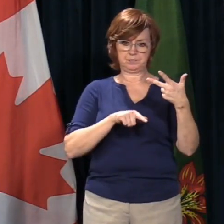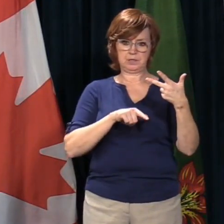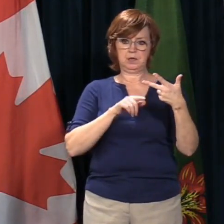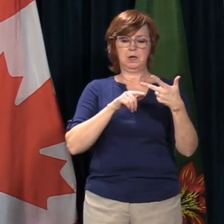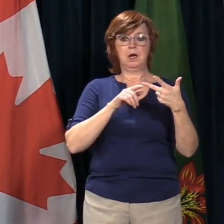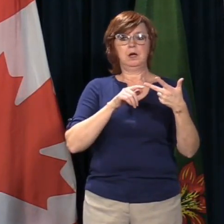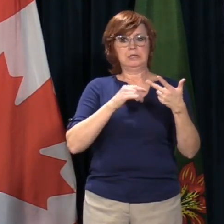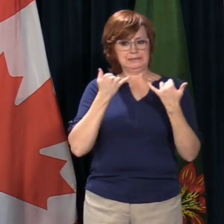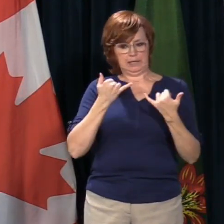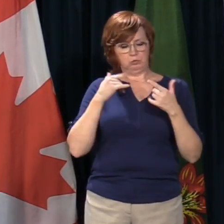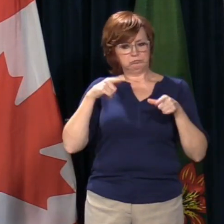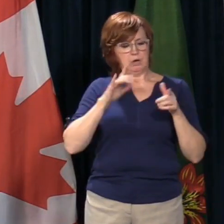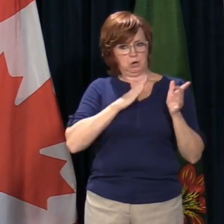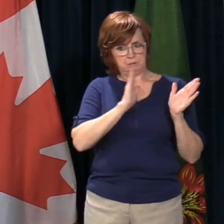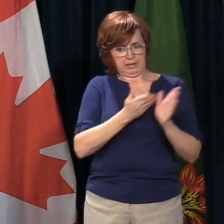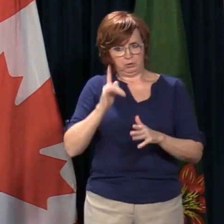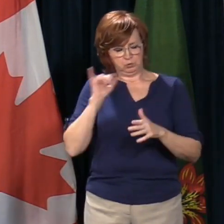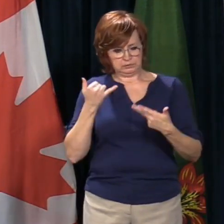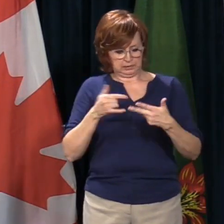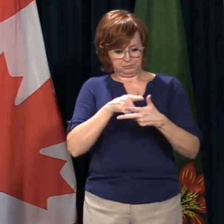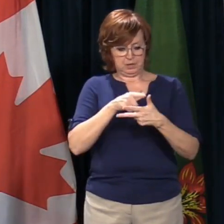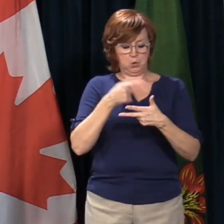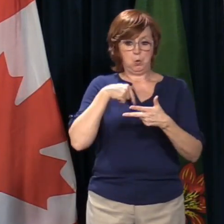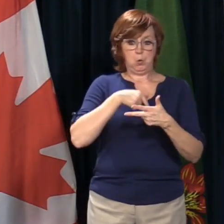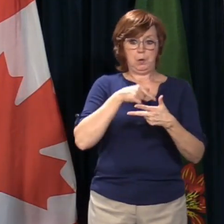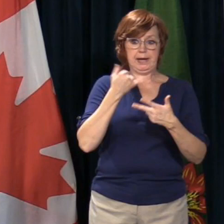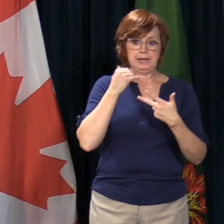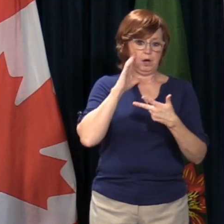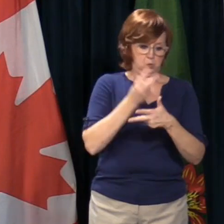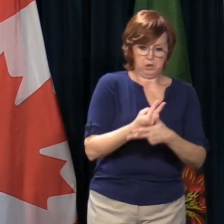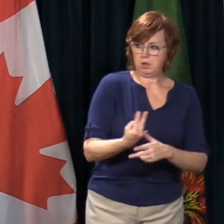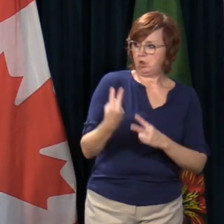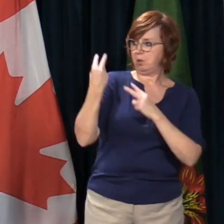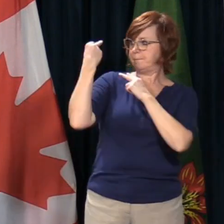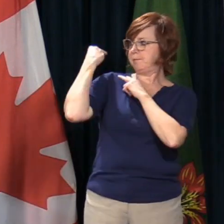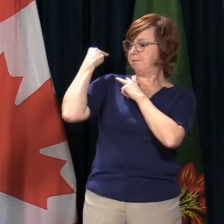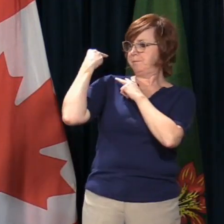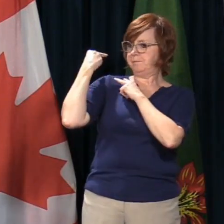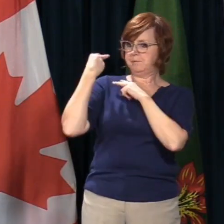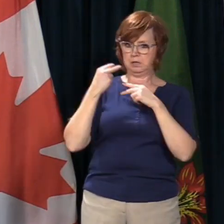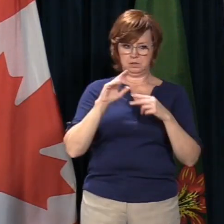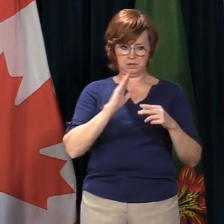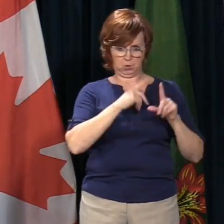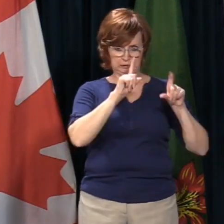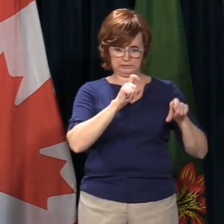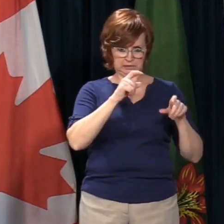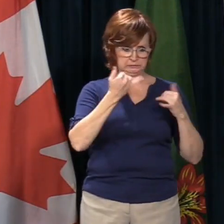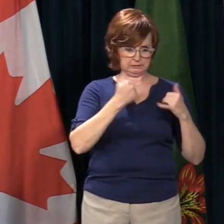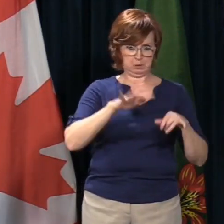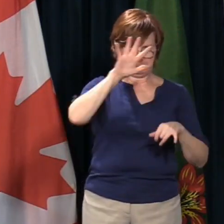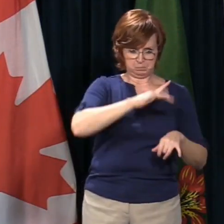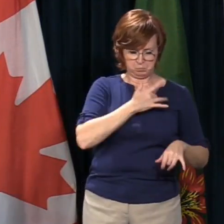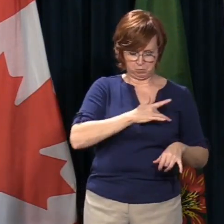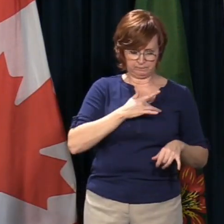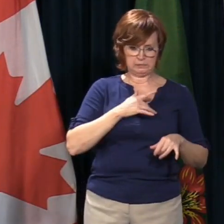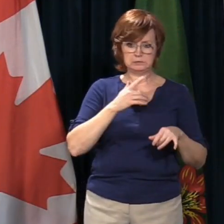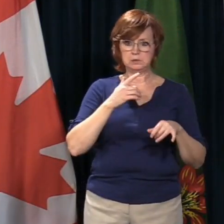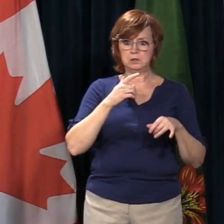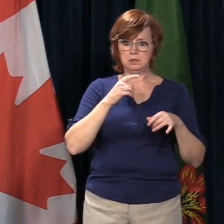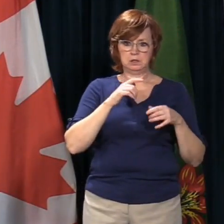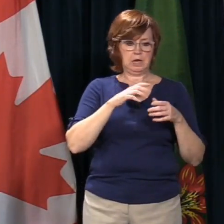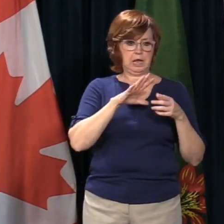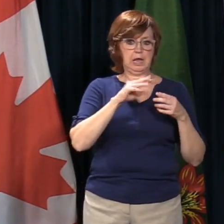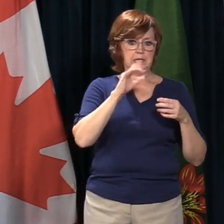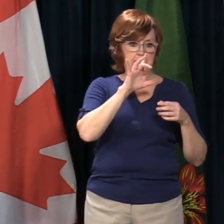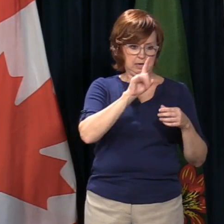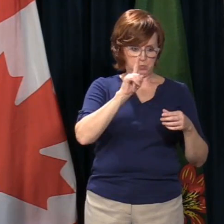of how we've organized the availability of testing through testing sites and assessment centers across the province and referrals through